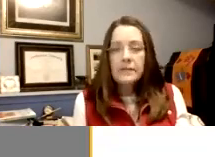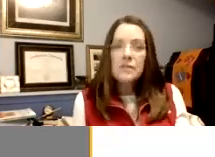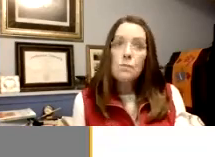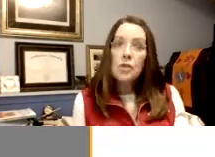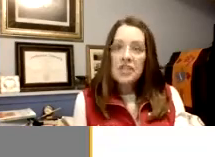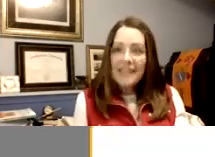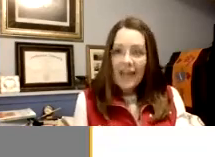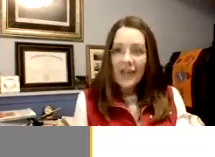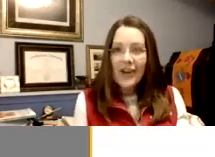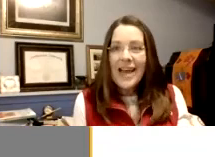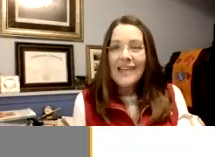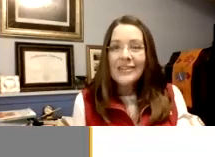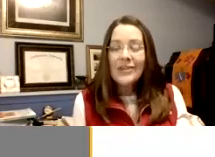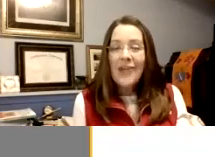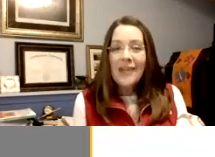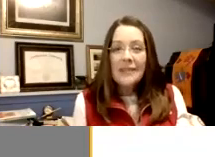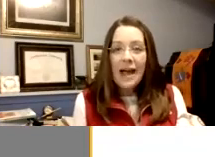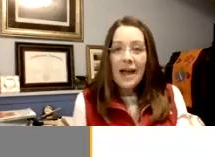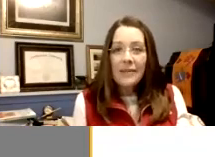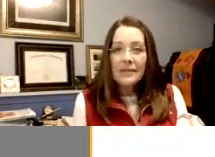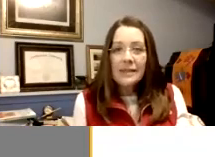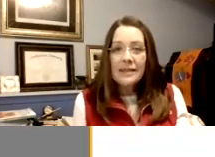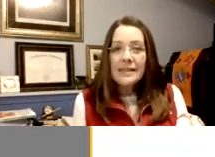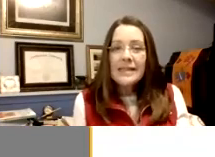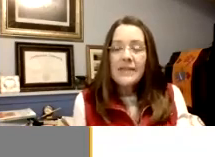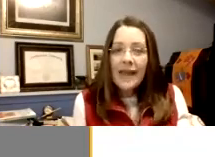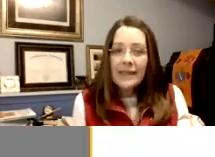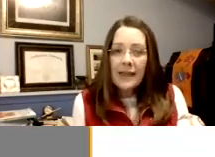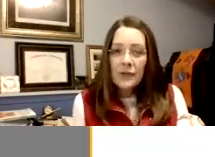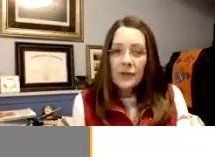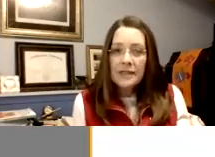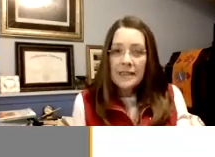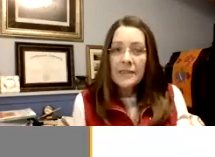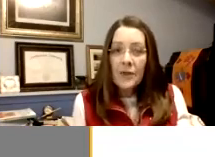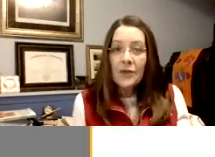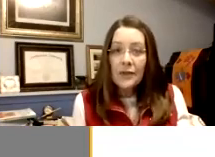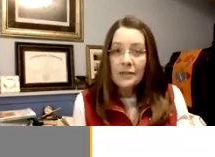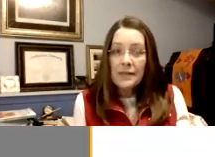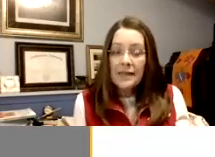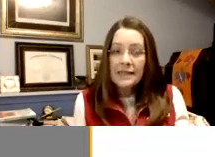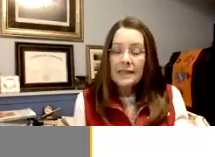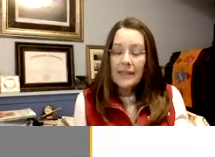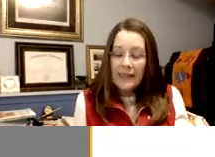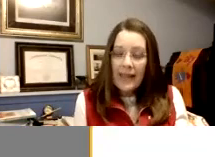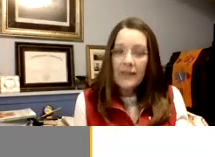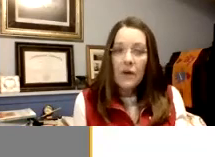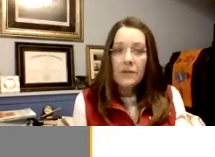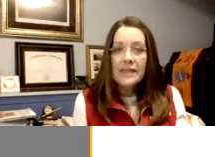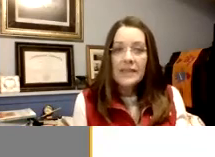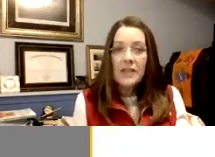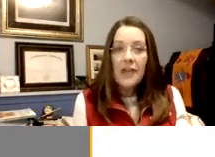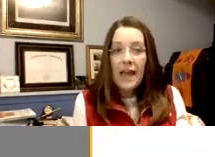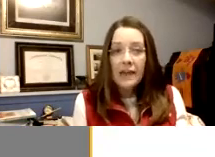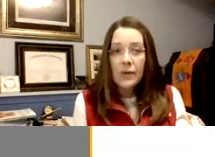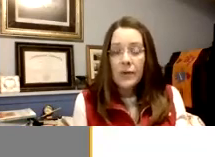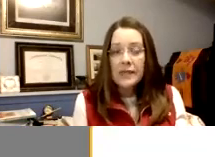of smushed together. And so lots of times the CVI diagnosis is overlooked because it falls into